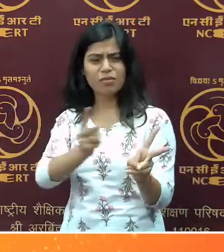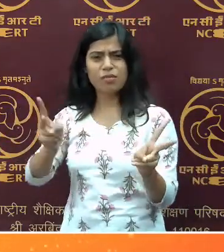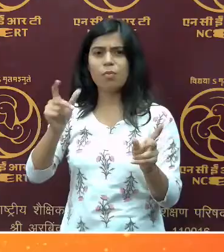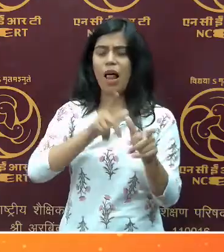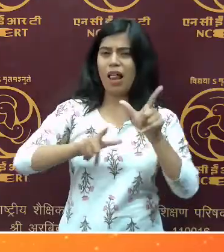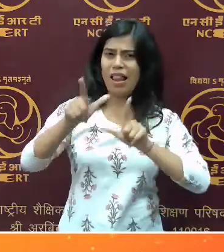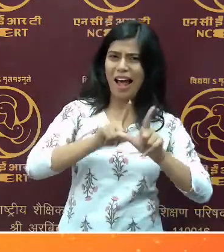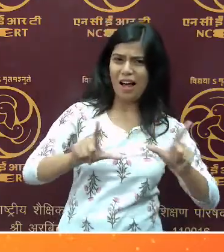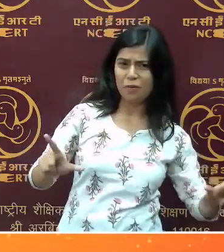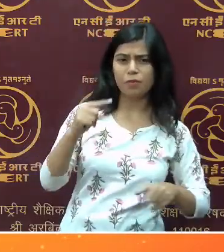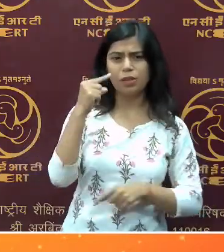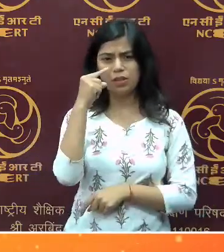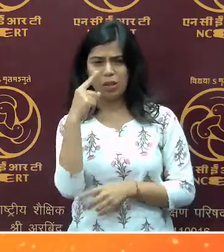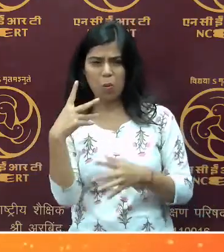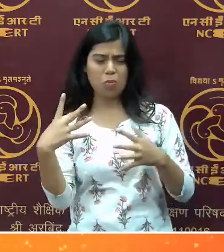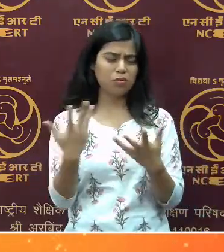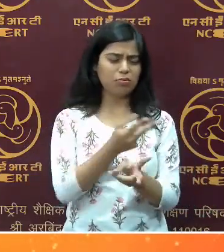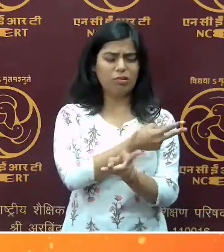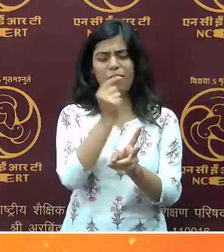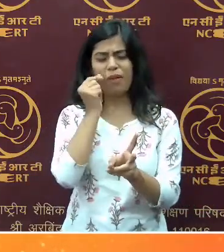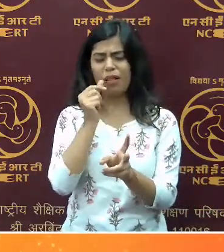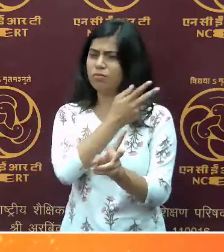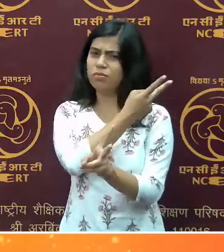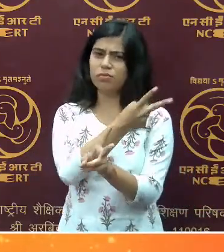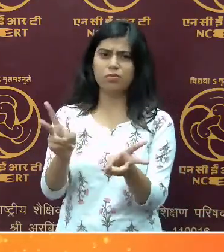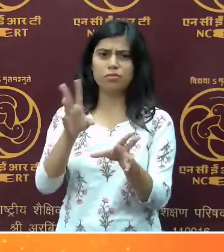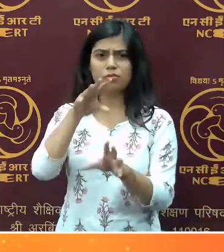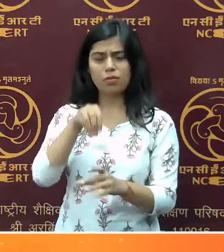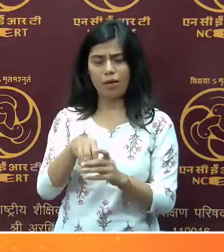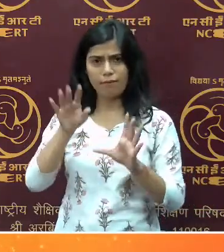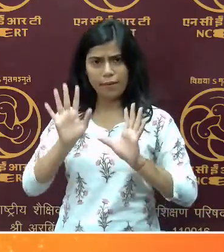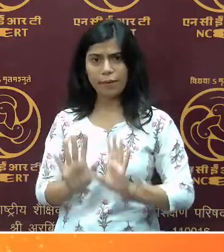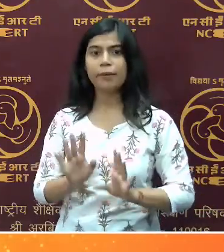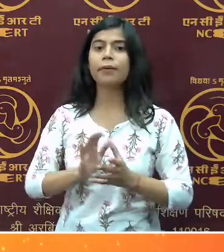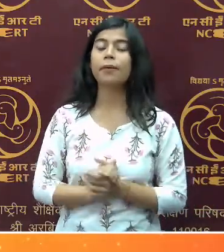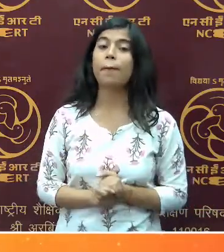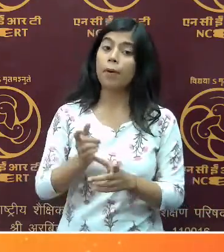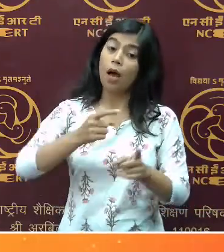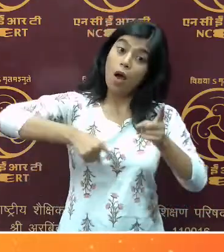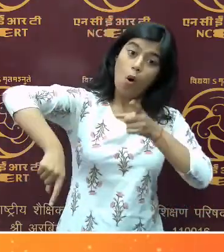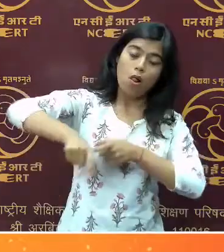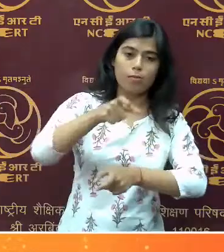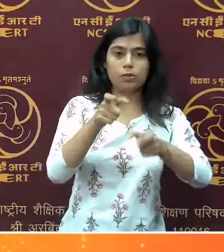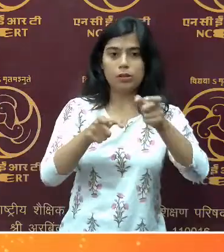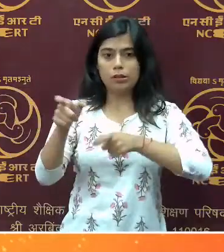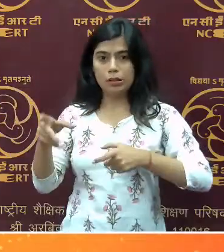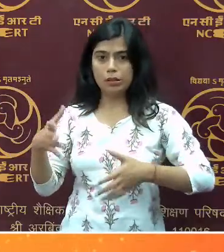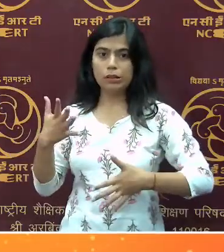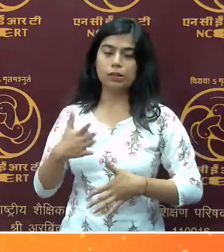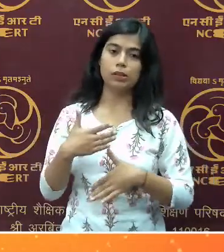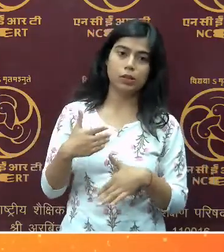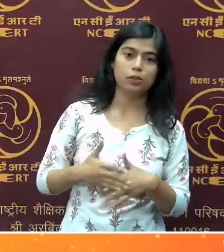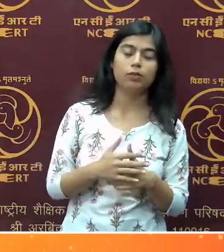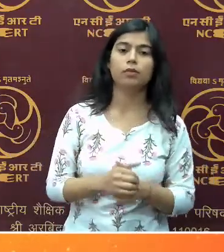language, gender, economic status, etc. Every person enjoys